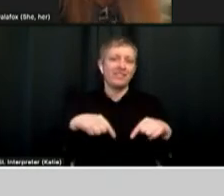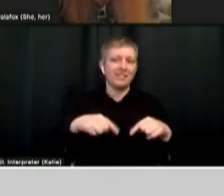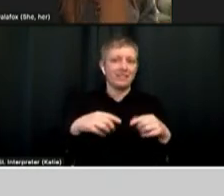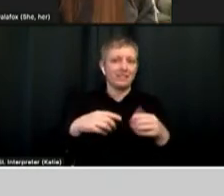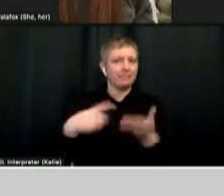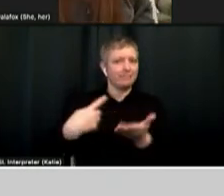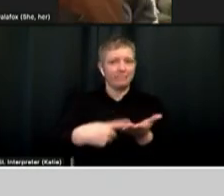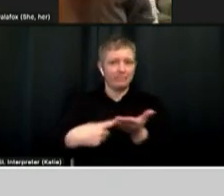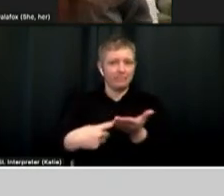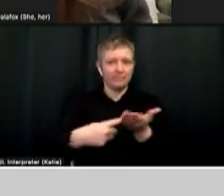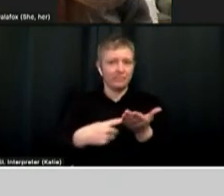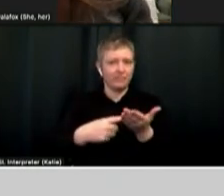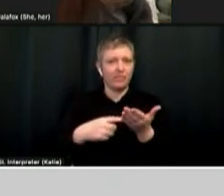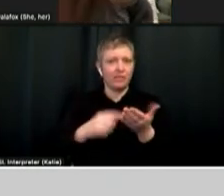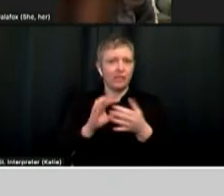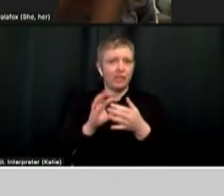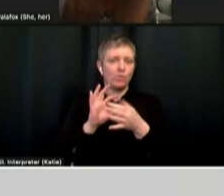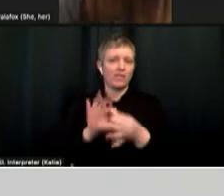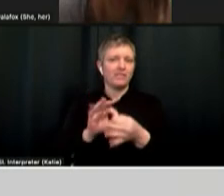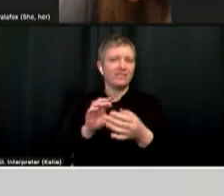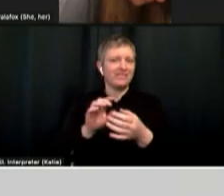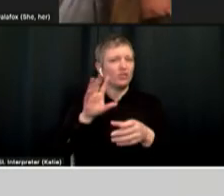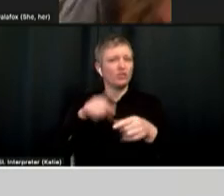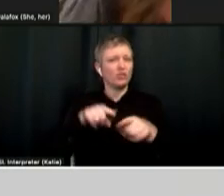details, and that wasn't ever,